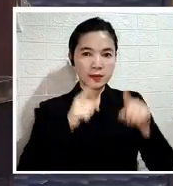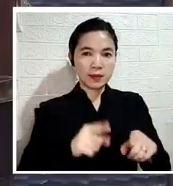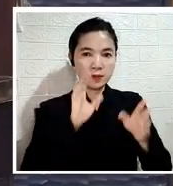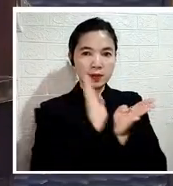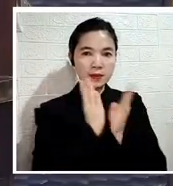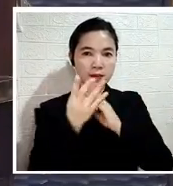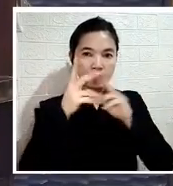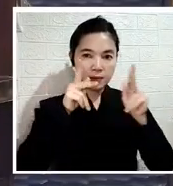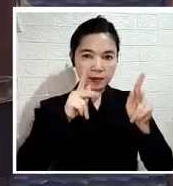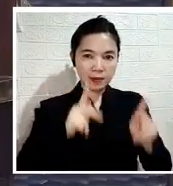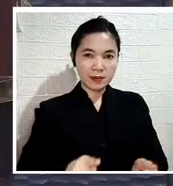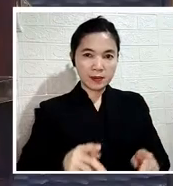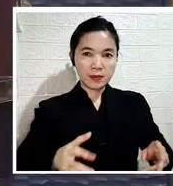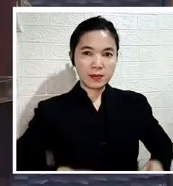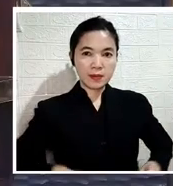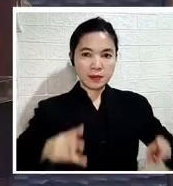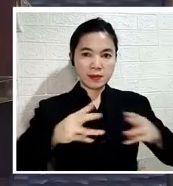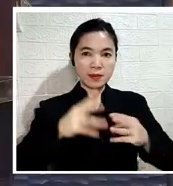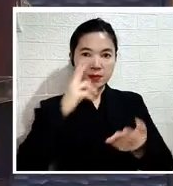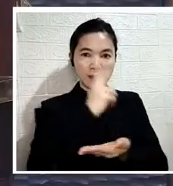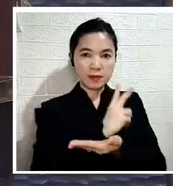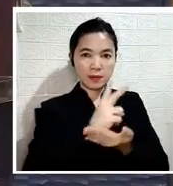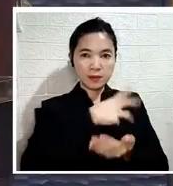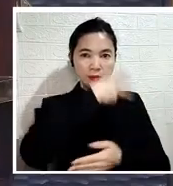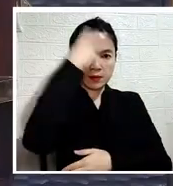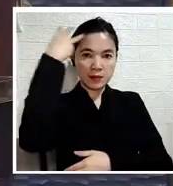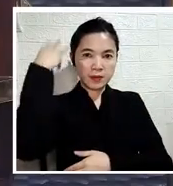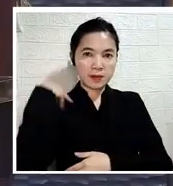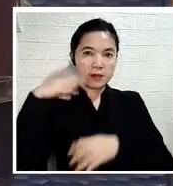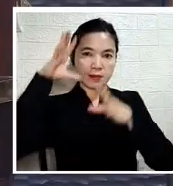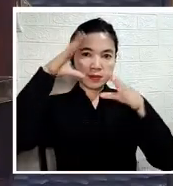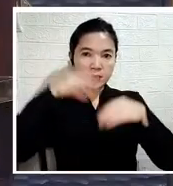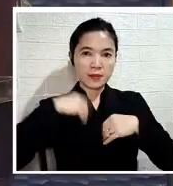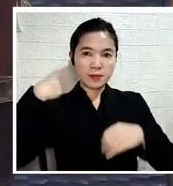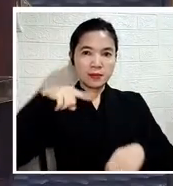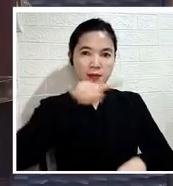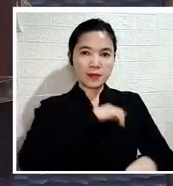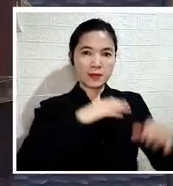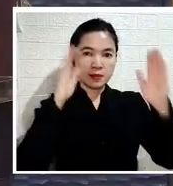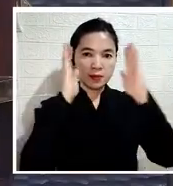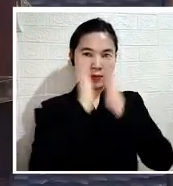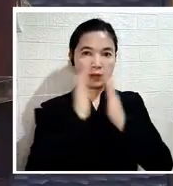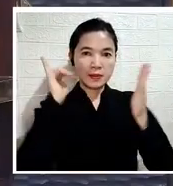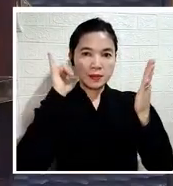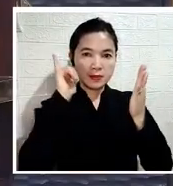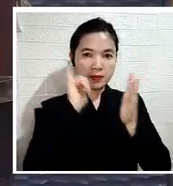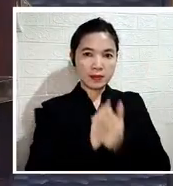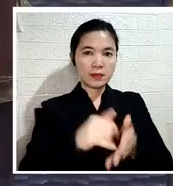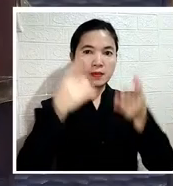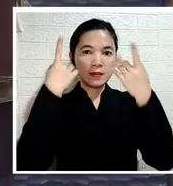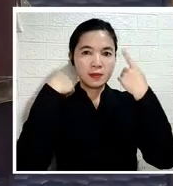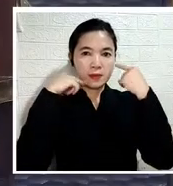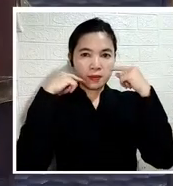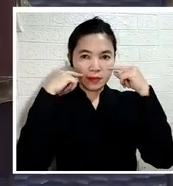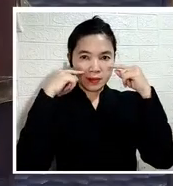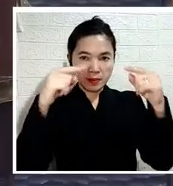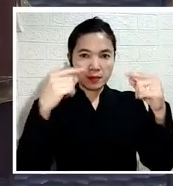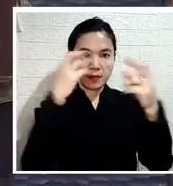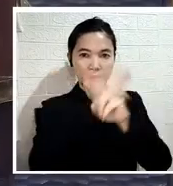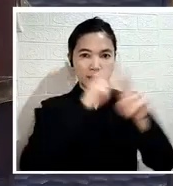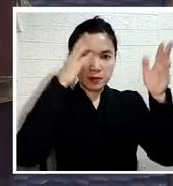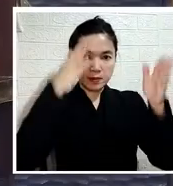in the womb of the Virgin Mary, grant, we pray, that we who confess our Redeemer to be God and